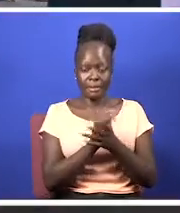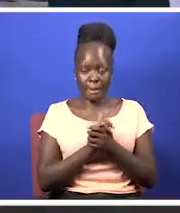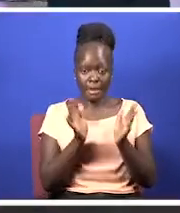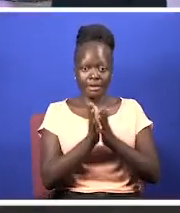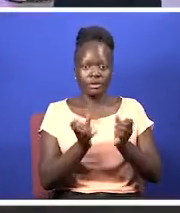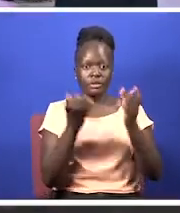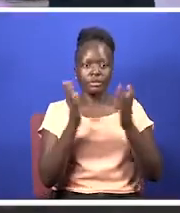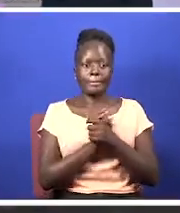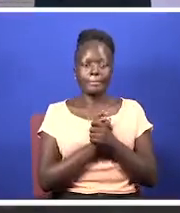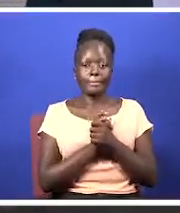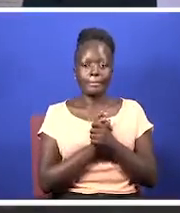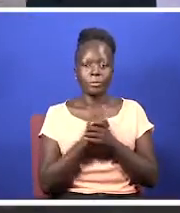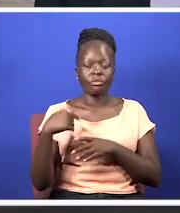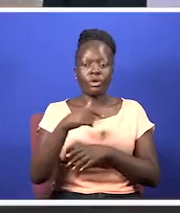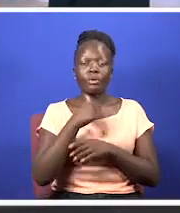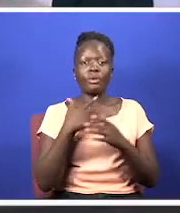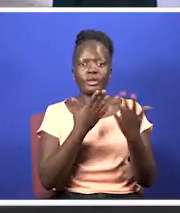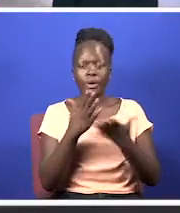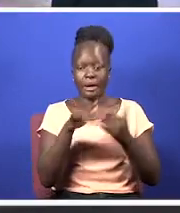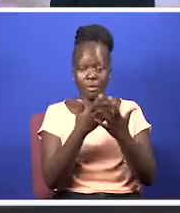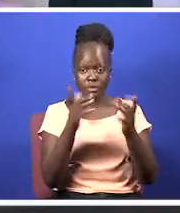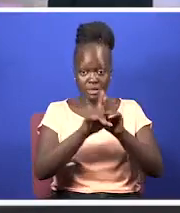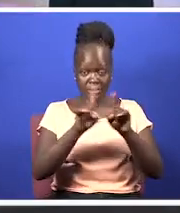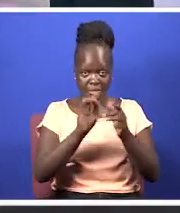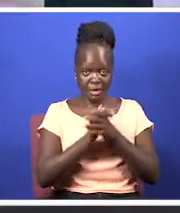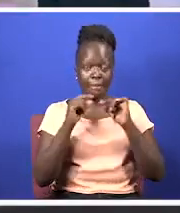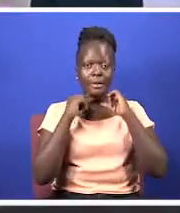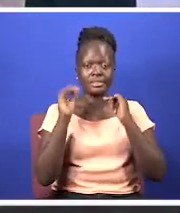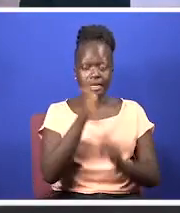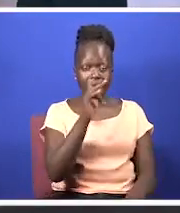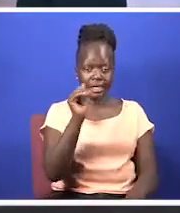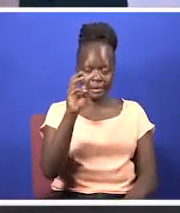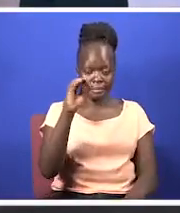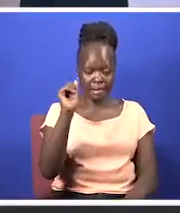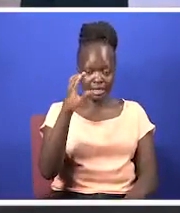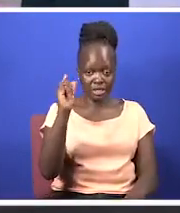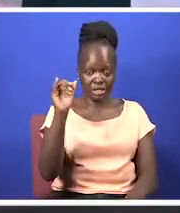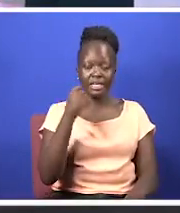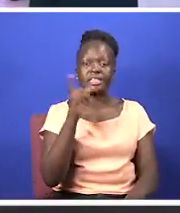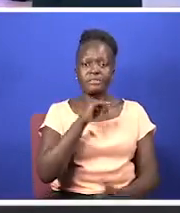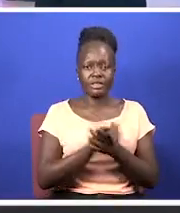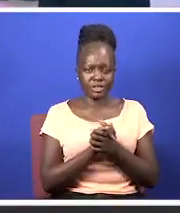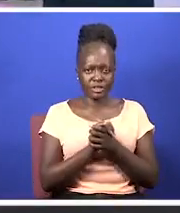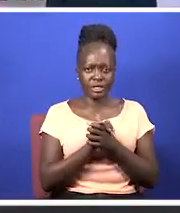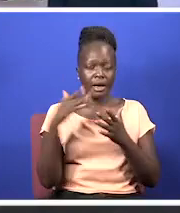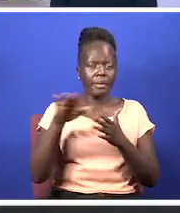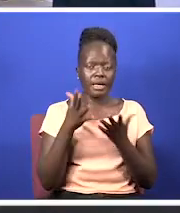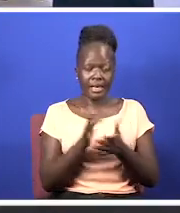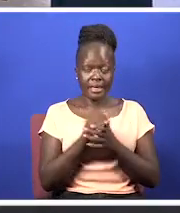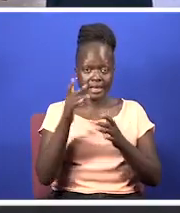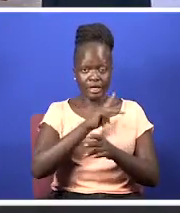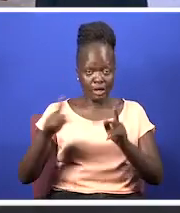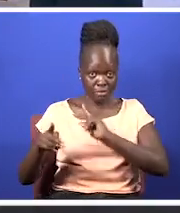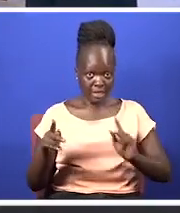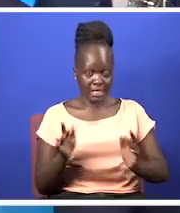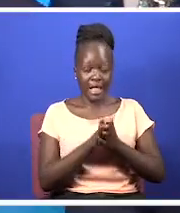Amen. Hallelujah. We just want to welcome you, even as Pastor Reverend Kimashia has said, into the presence of the King of Kings